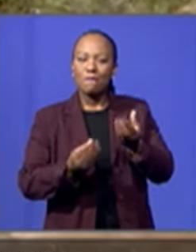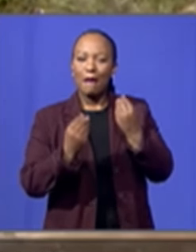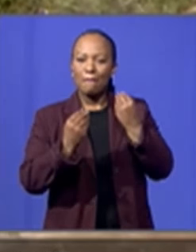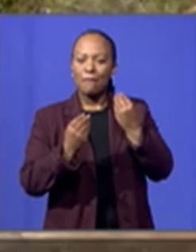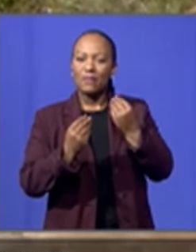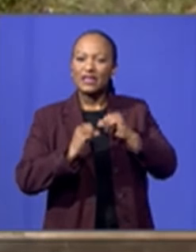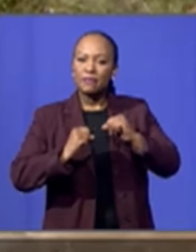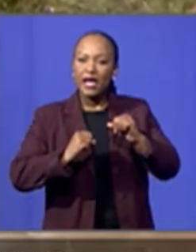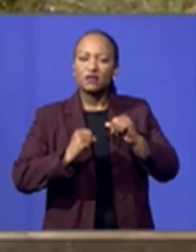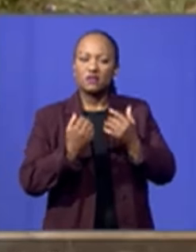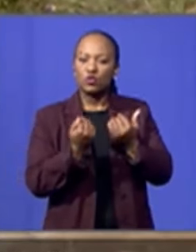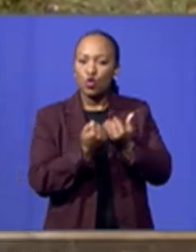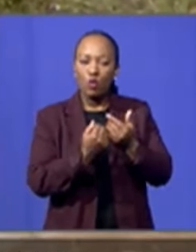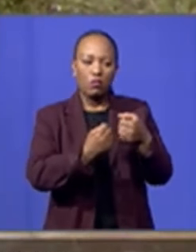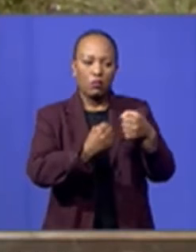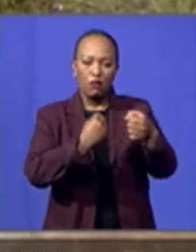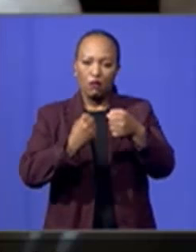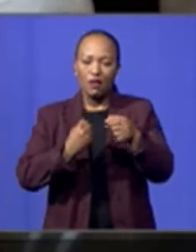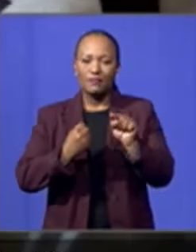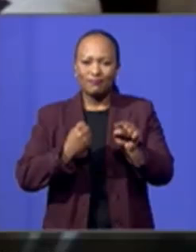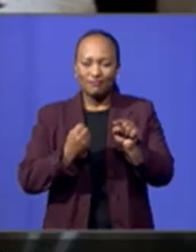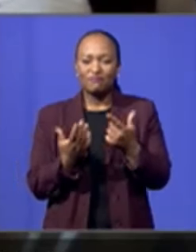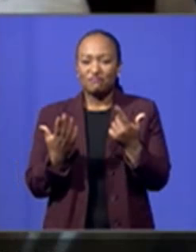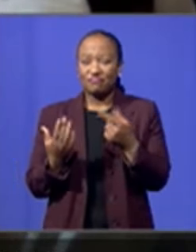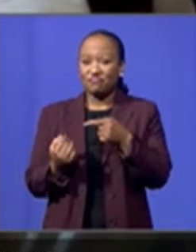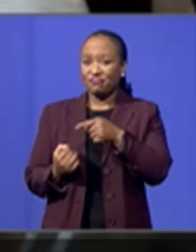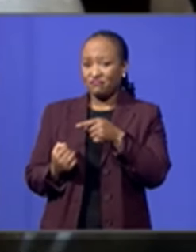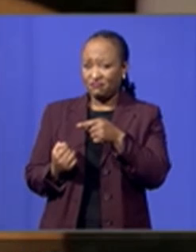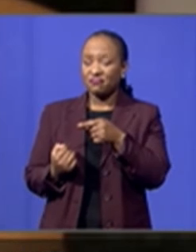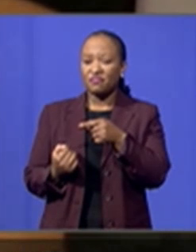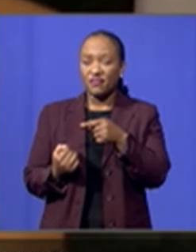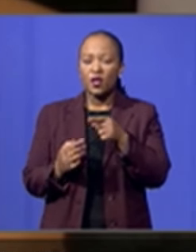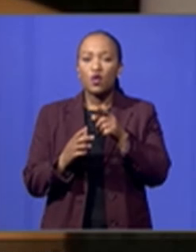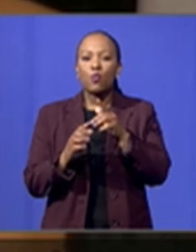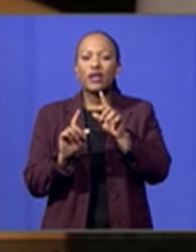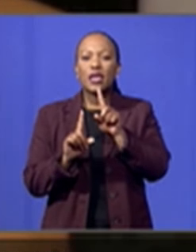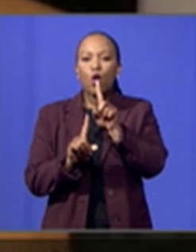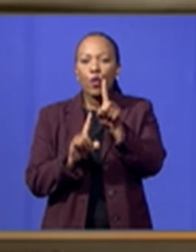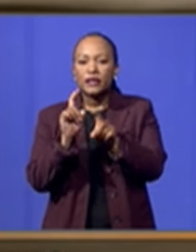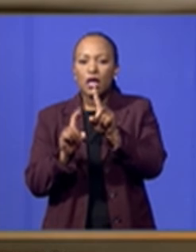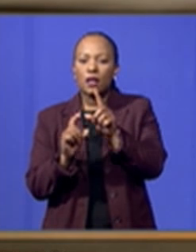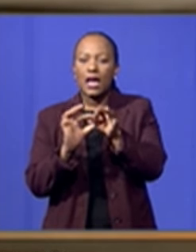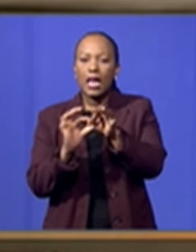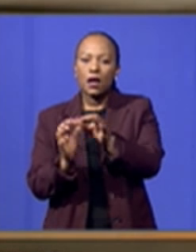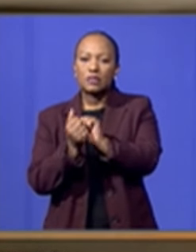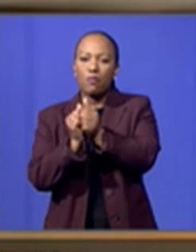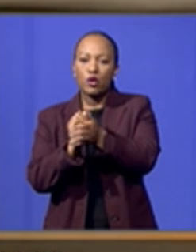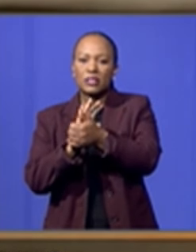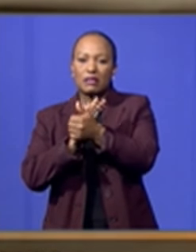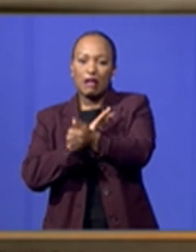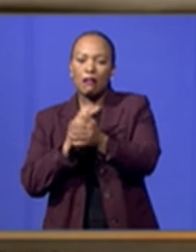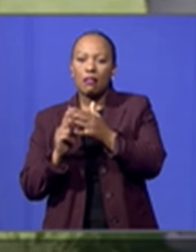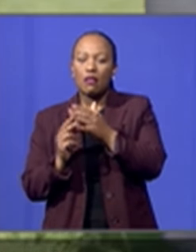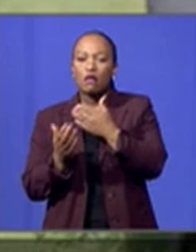dikolong. Lefapha la Bosetšhaba la re dipotso tse di ka ga go nna le seabe mo metshamekong, boeteledipele le bokgoni jwa go